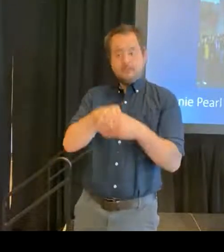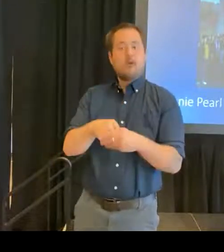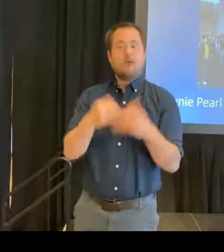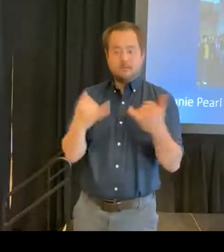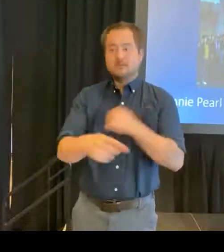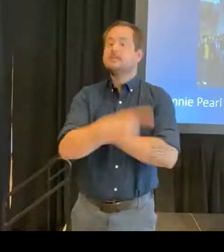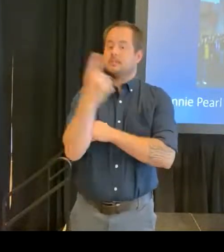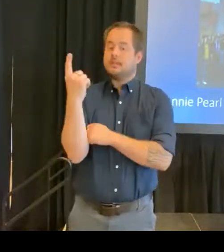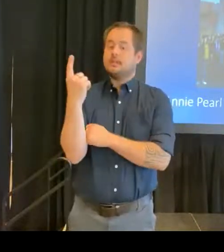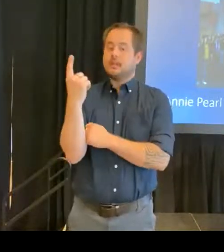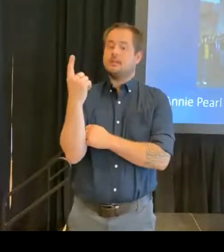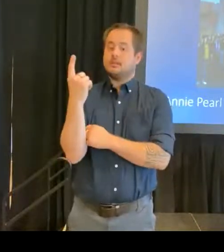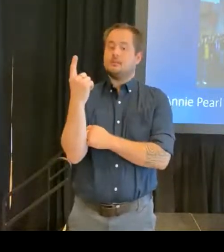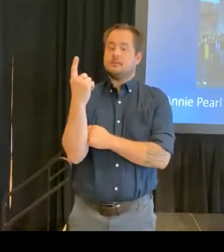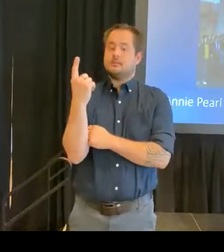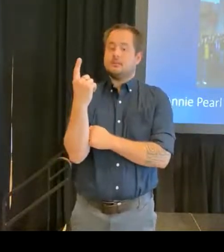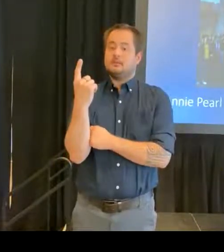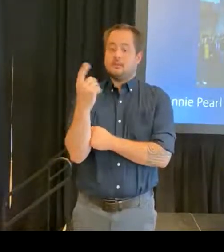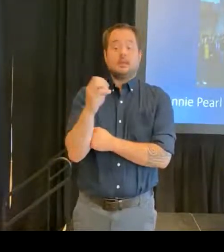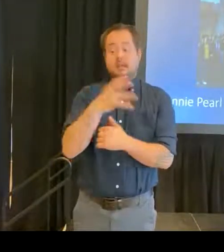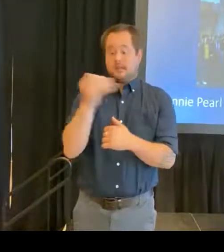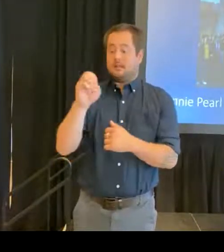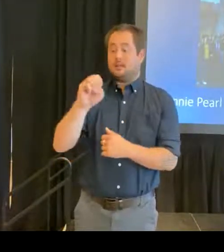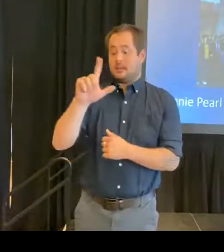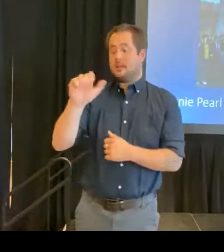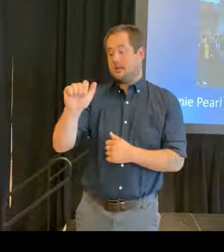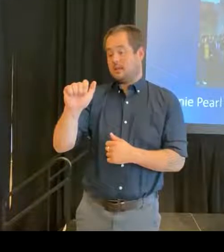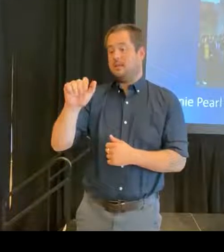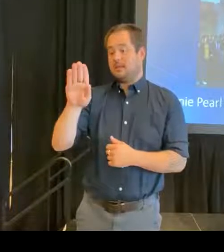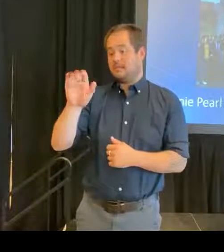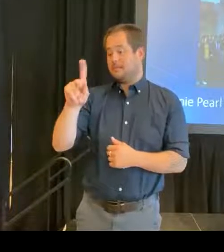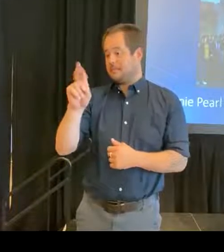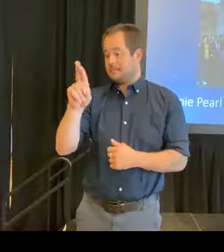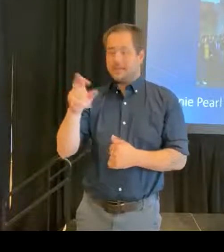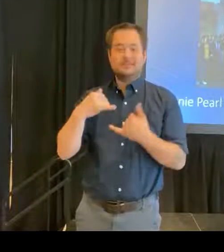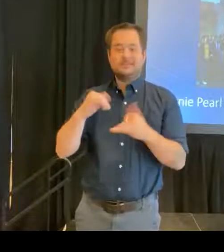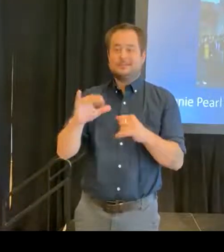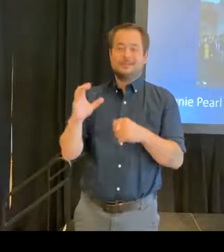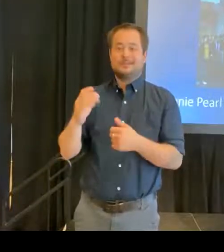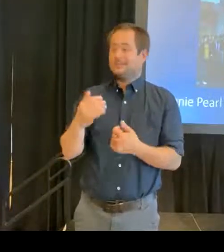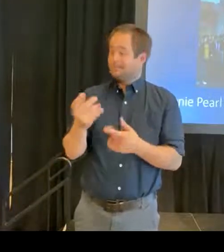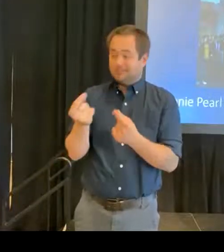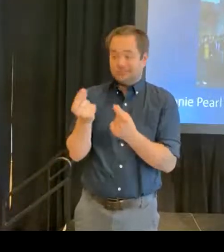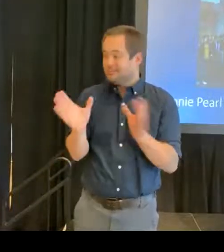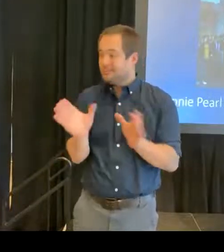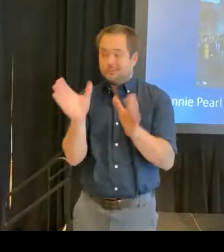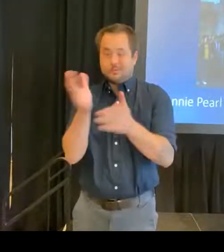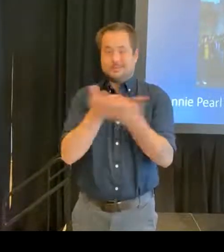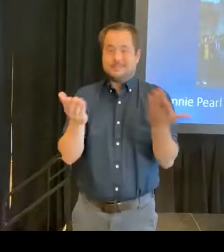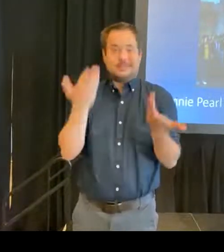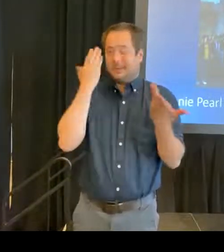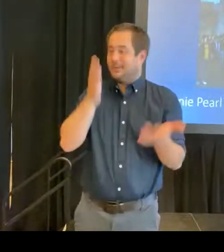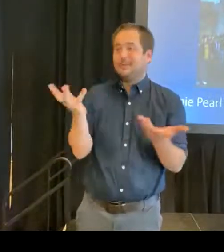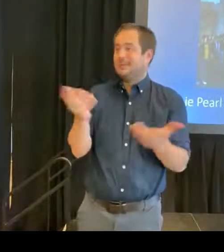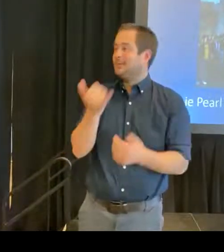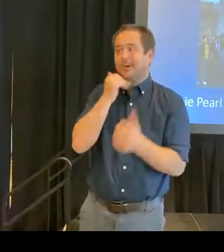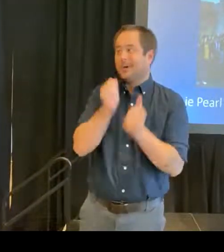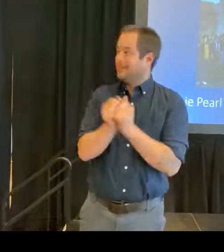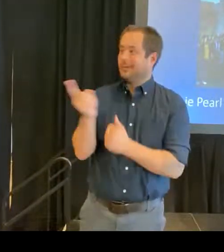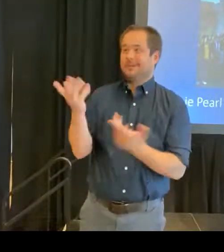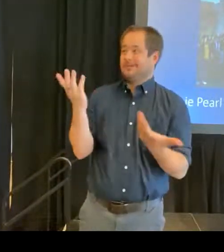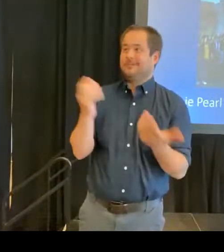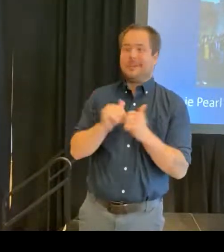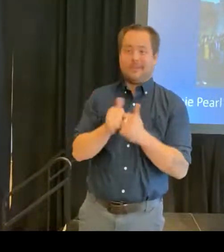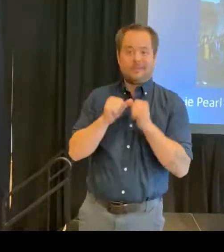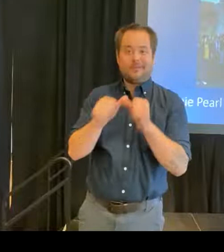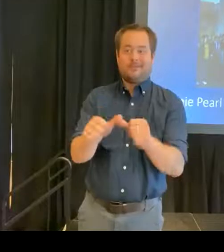today. And Ella Jo Baker, who got me doing this stuff now. I'm still doing stuff. I don't know what's wrong. I guess